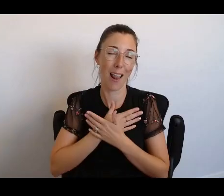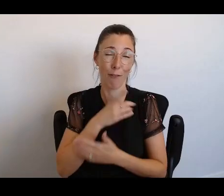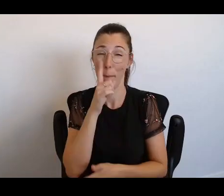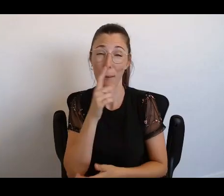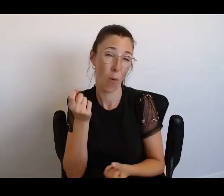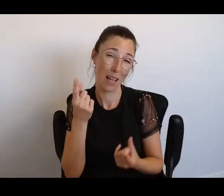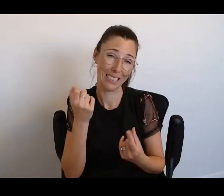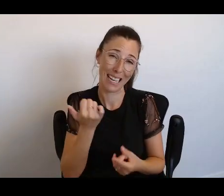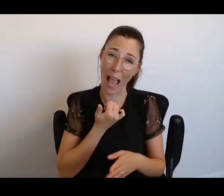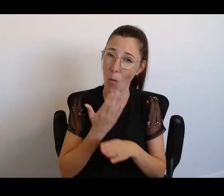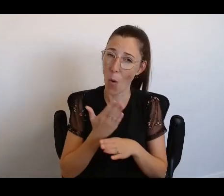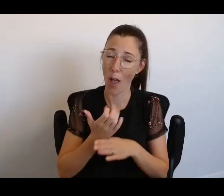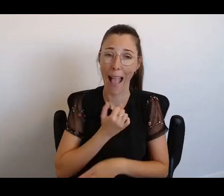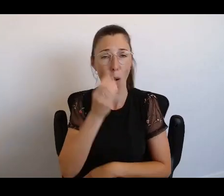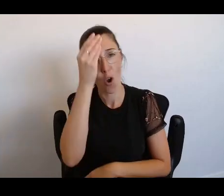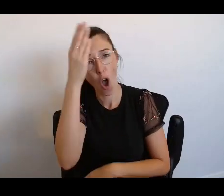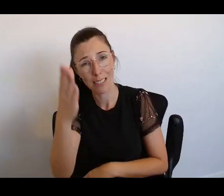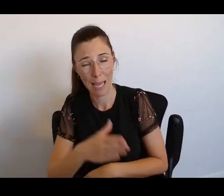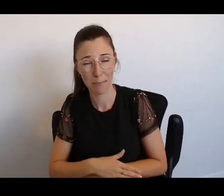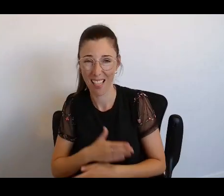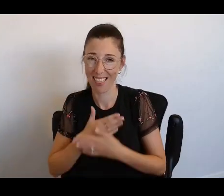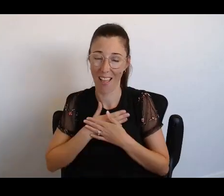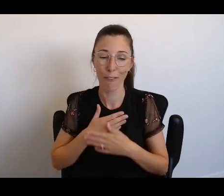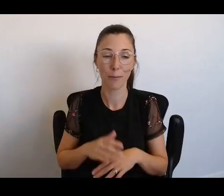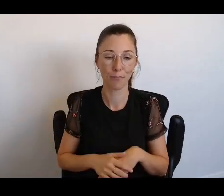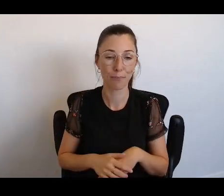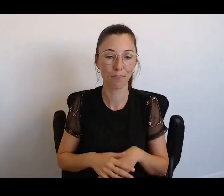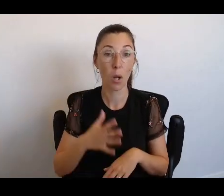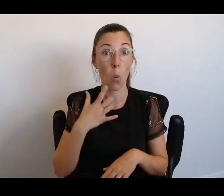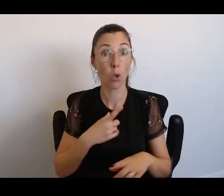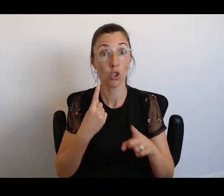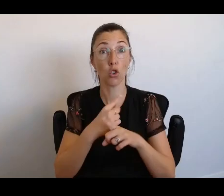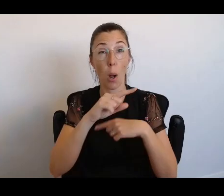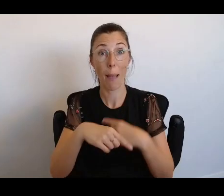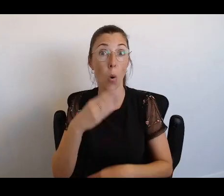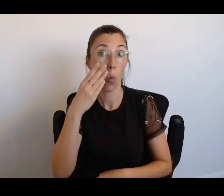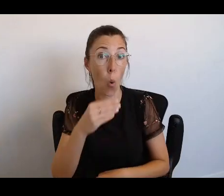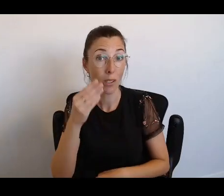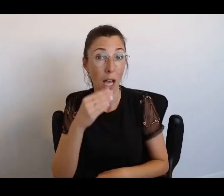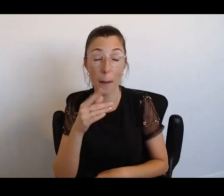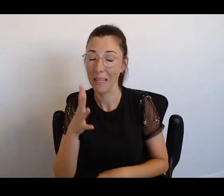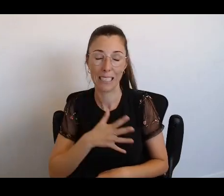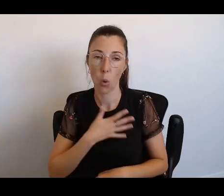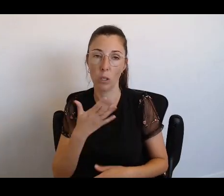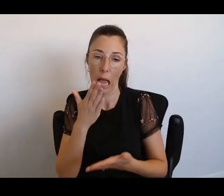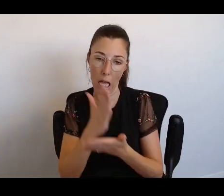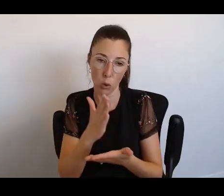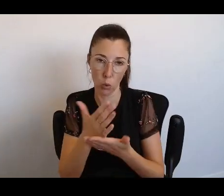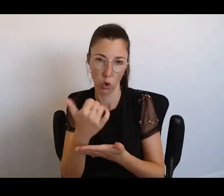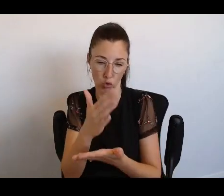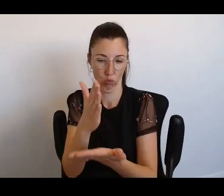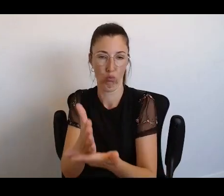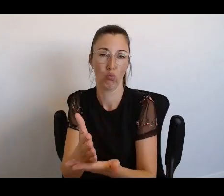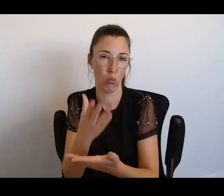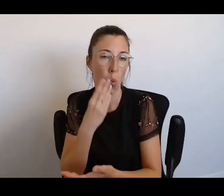loved. We wanted to refer to water without actually needing to use this finite resource, and given our climate